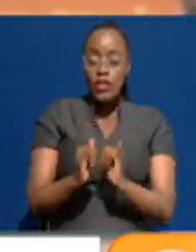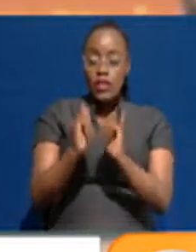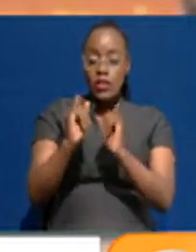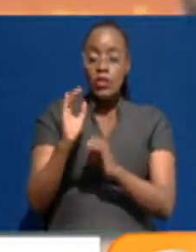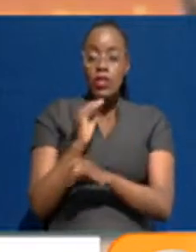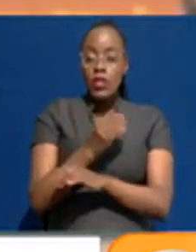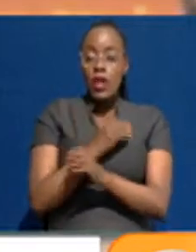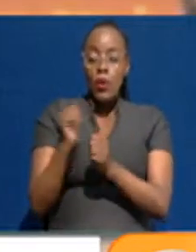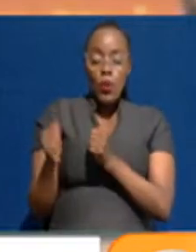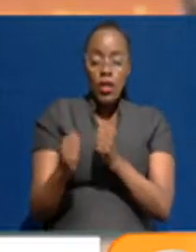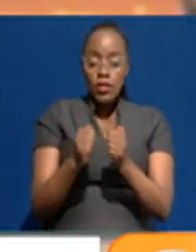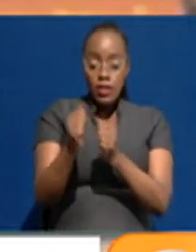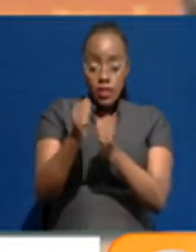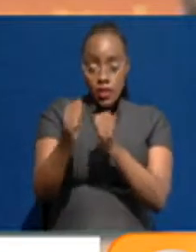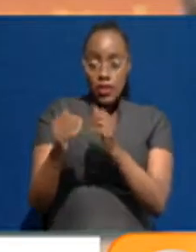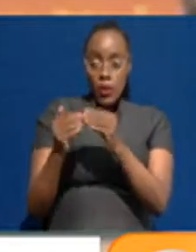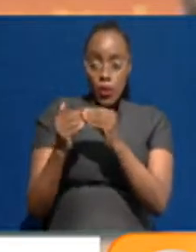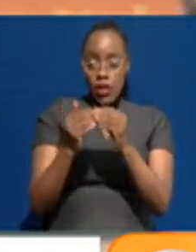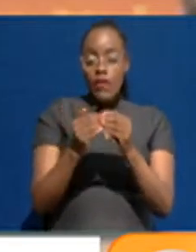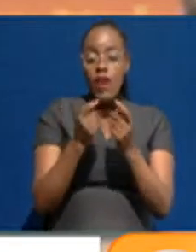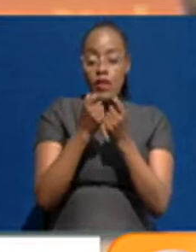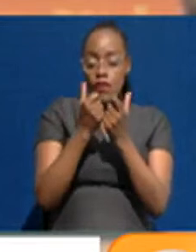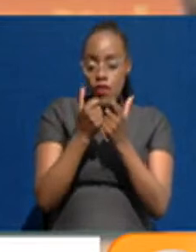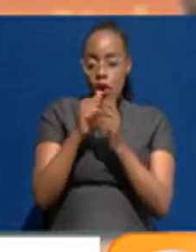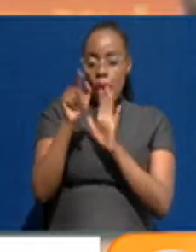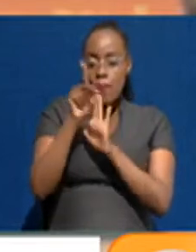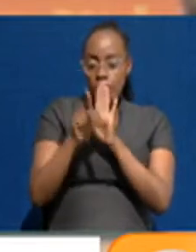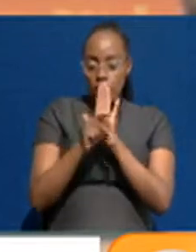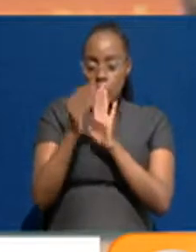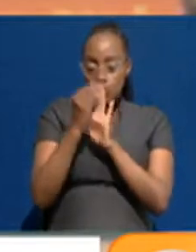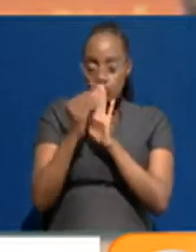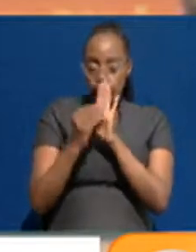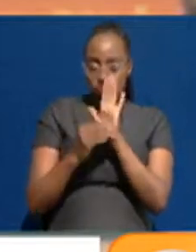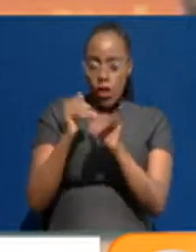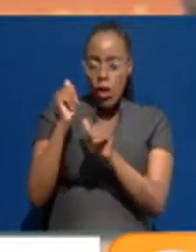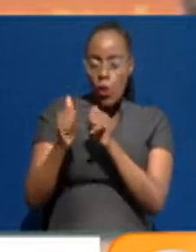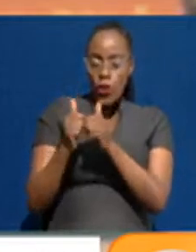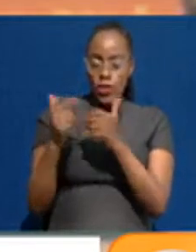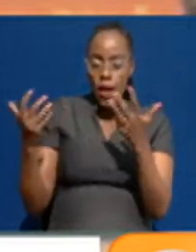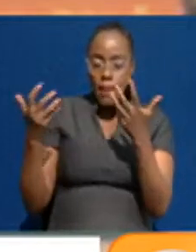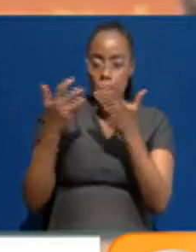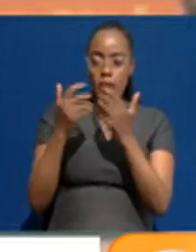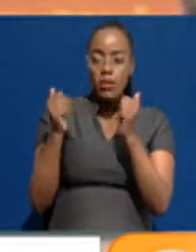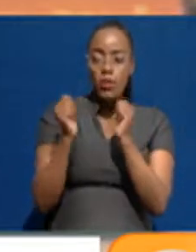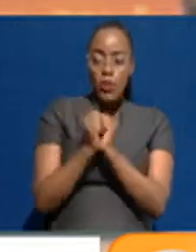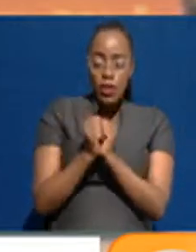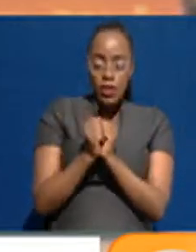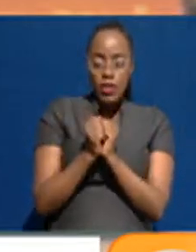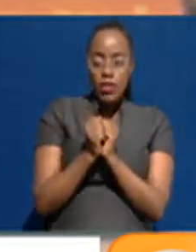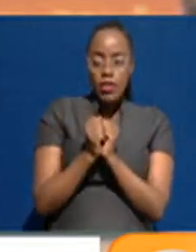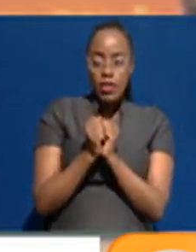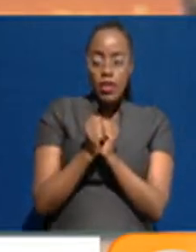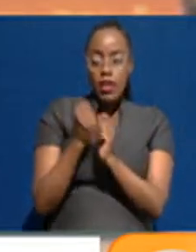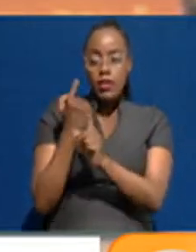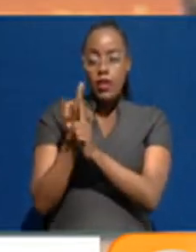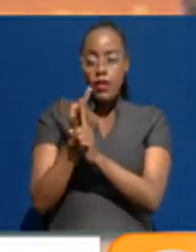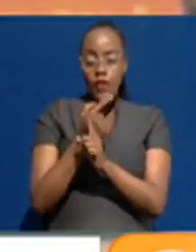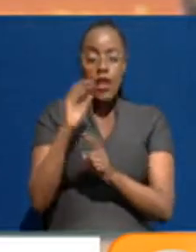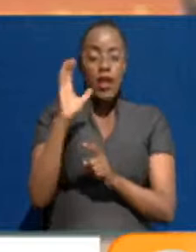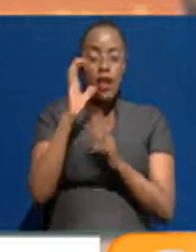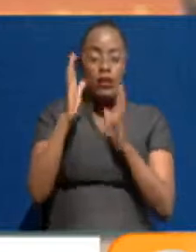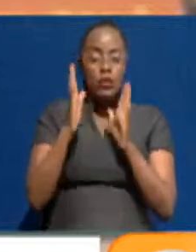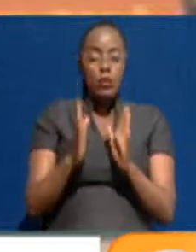strategy, we are guided by a couple of principles. Three very relevant ones are